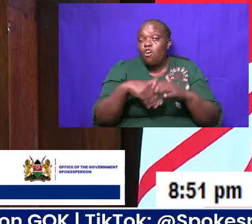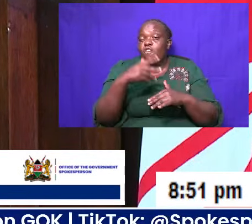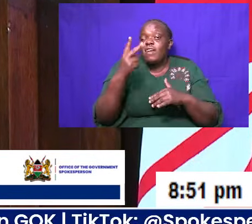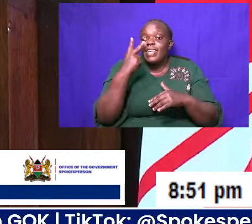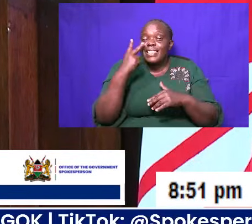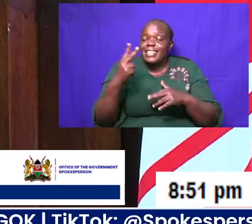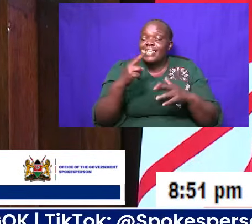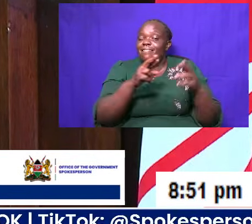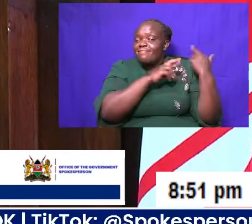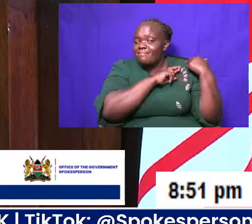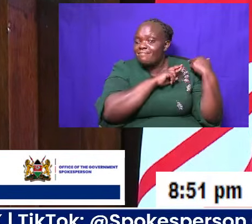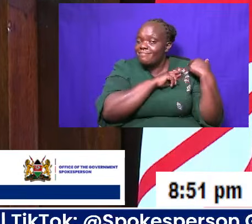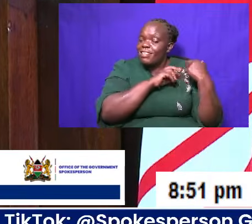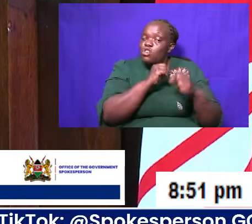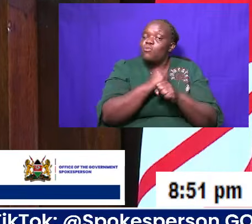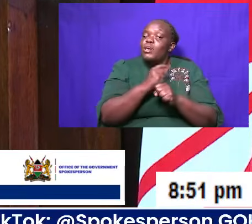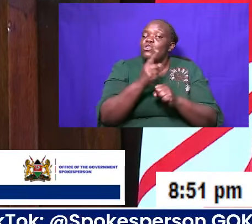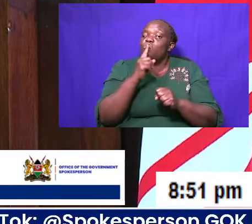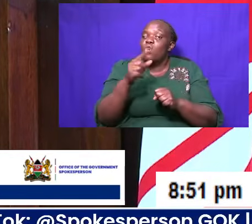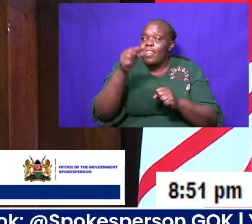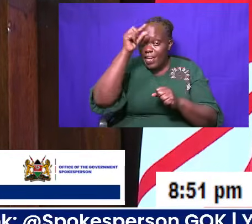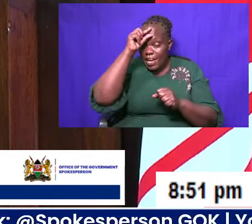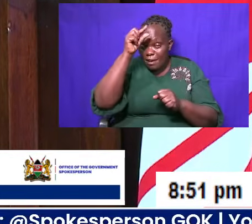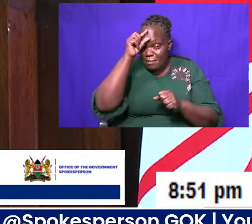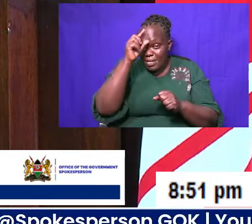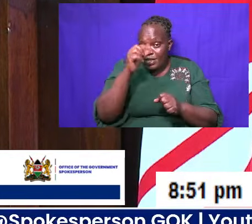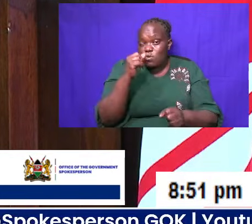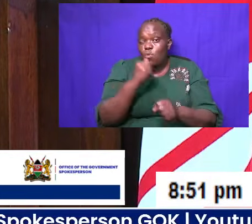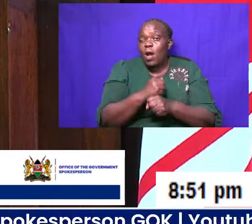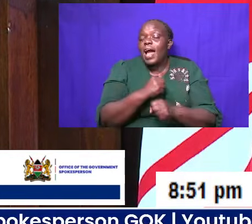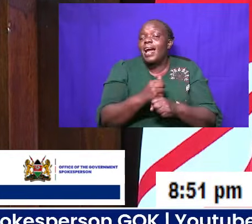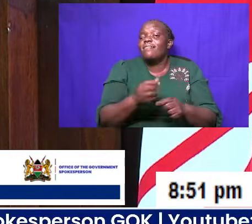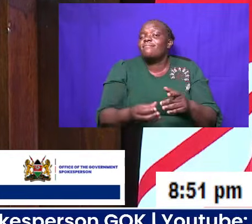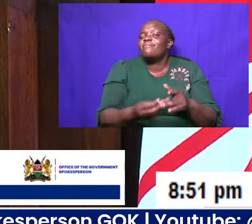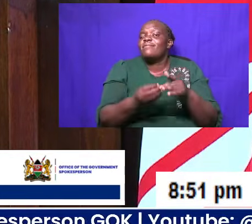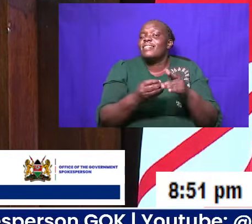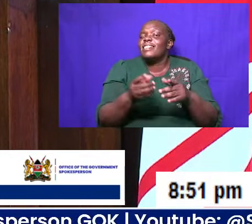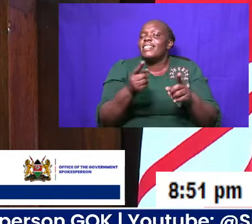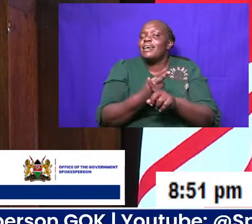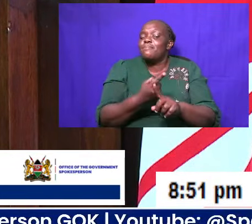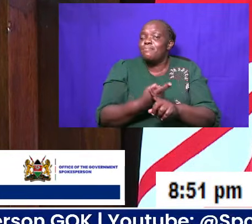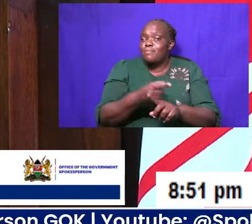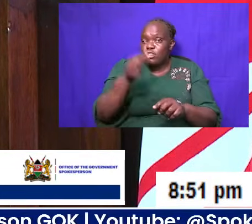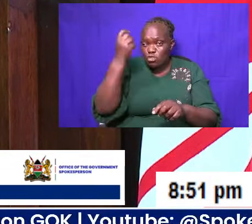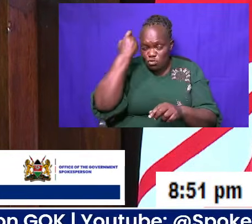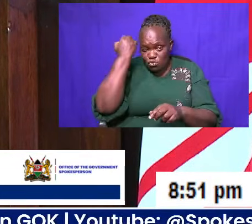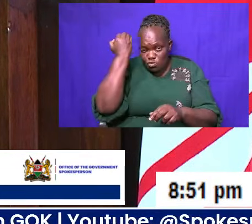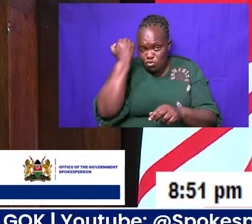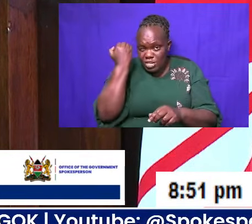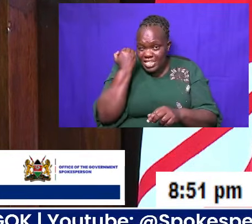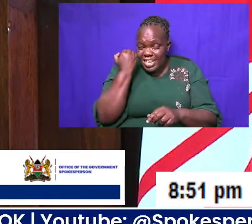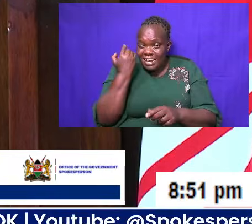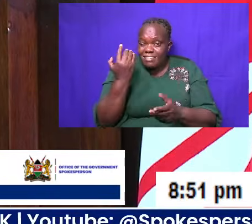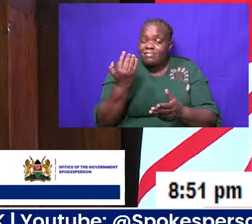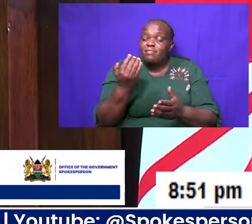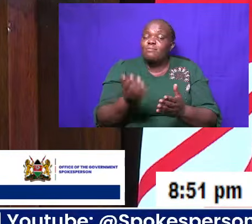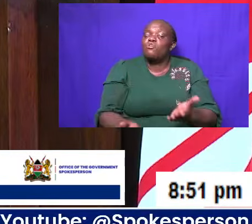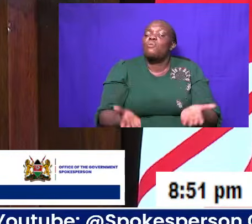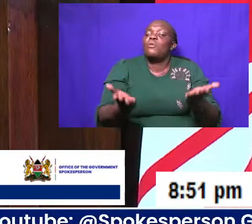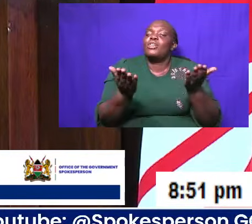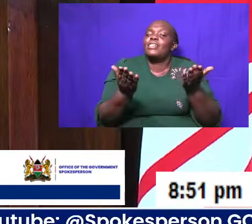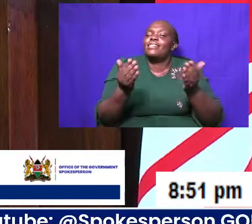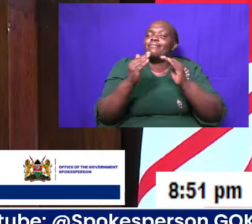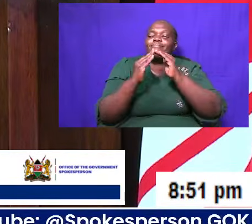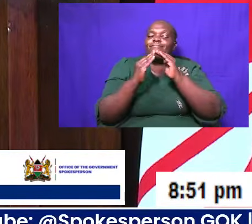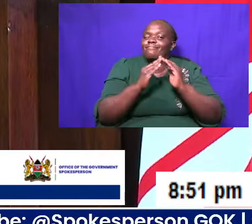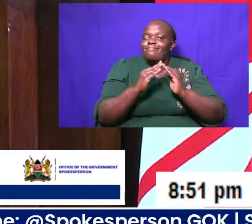to ensure that the government, executive, legislature, judiciary are actually promoting